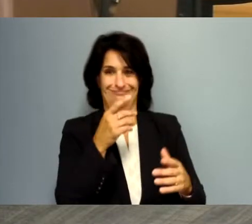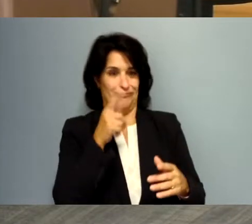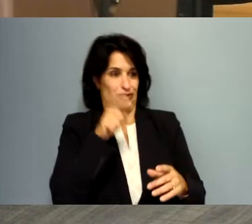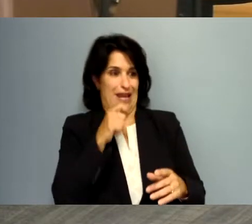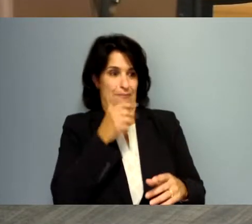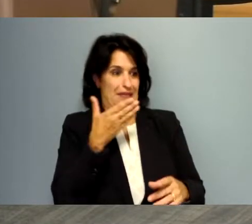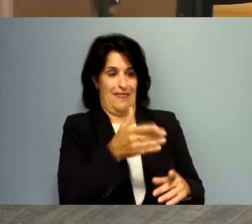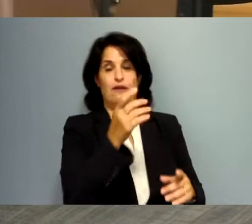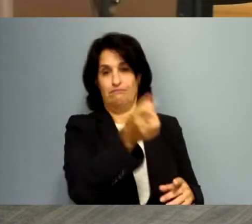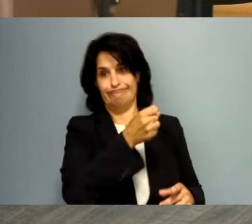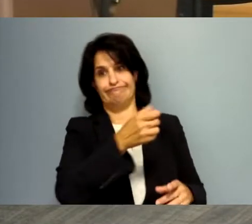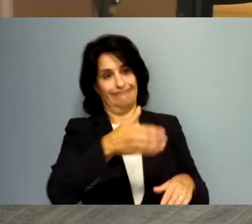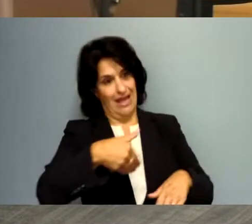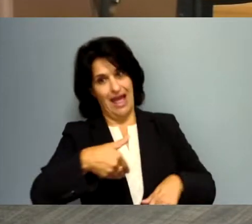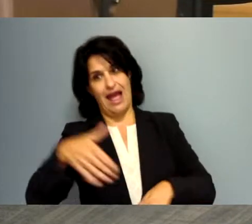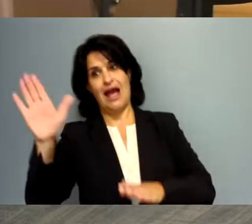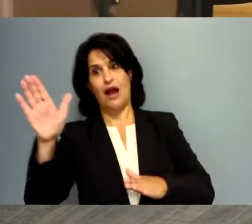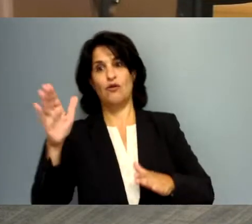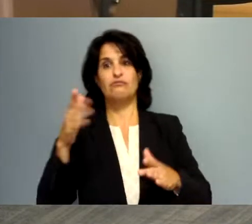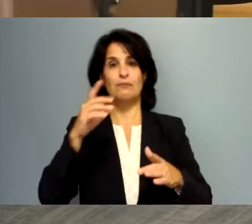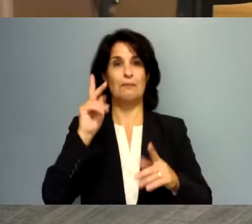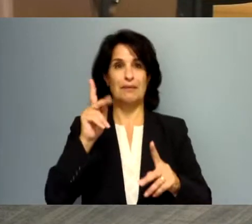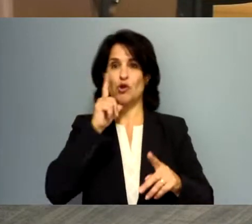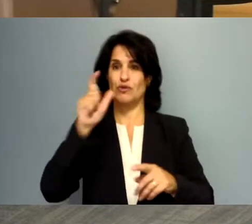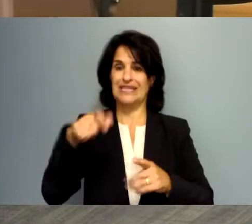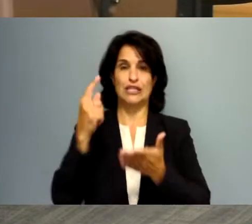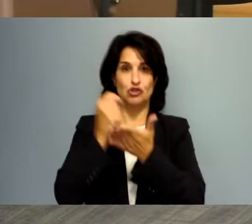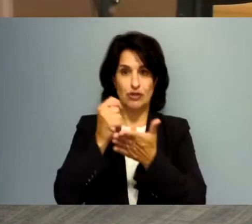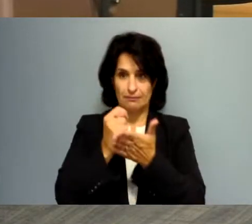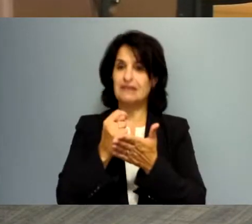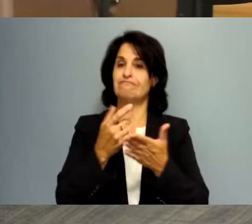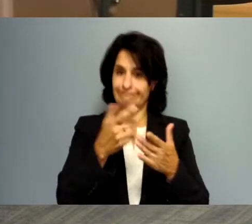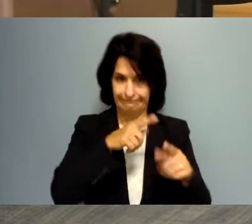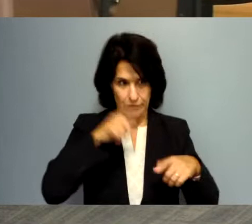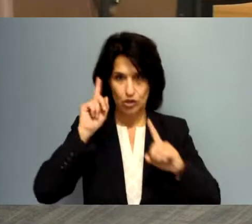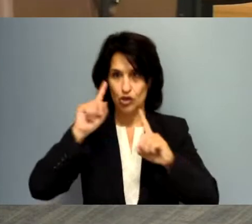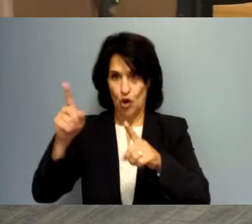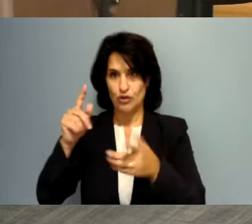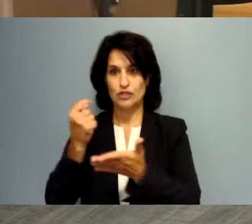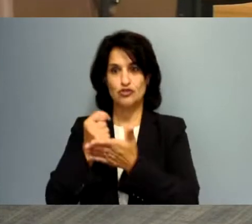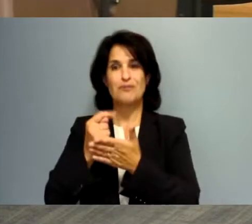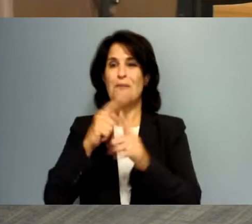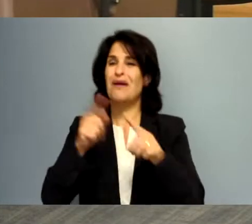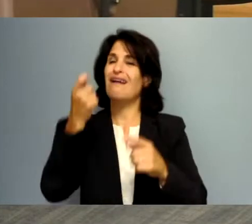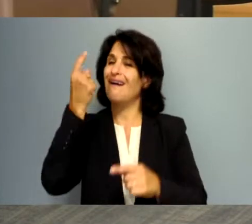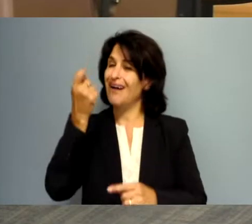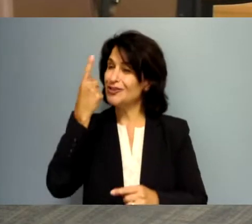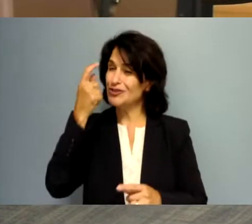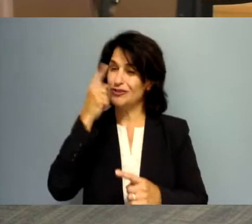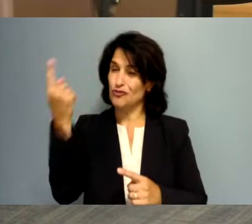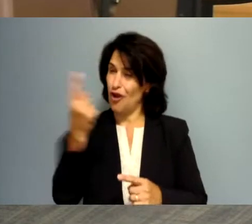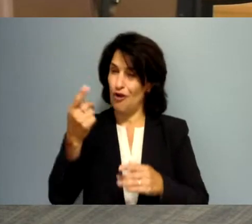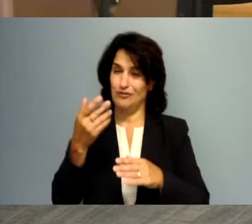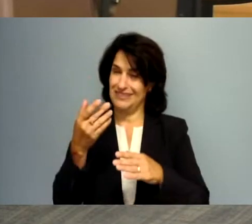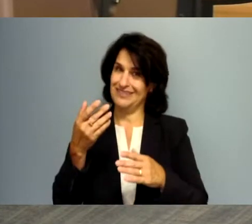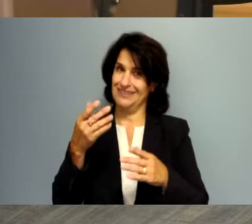into treatment who deserve and need the treatment. However, there's always room for improvement, and we believe that having a bail review officer